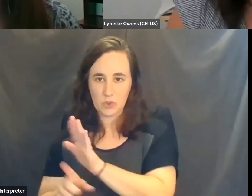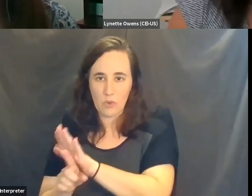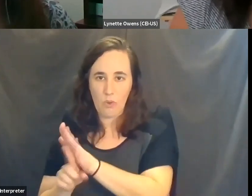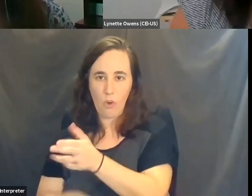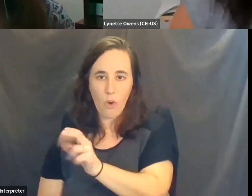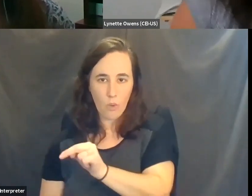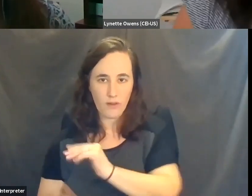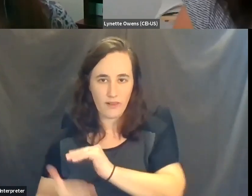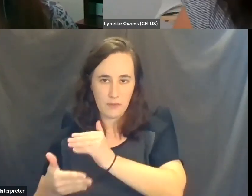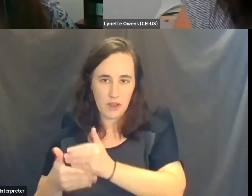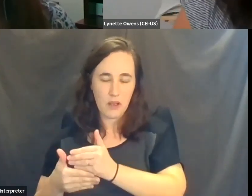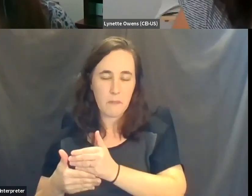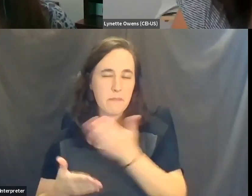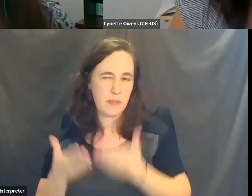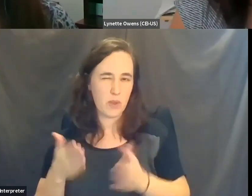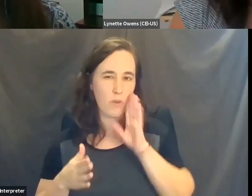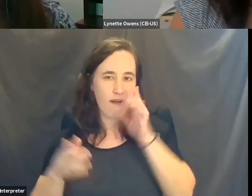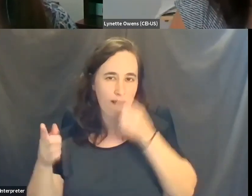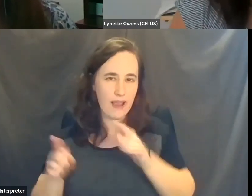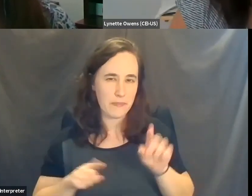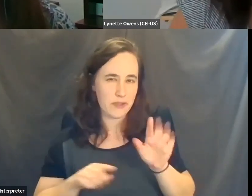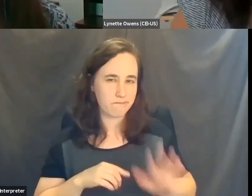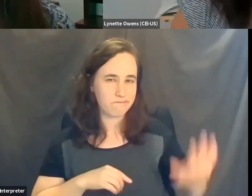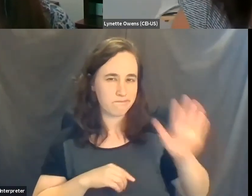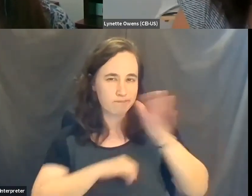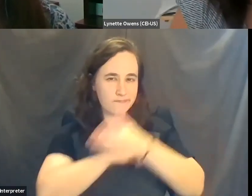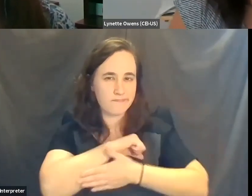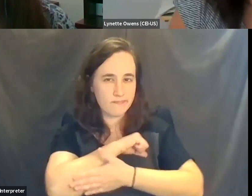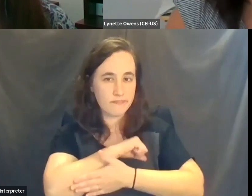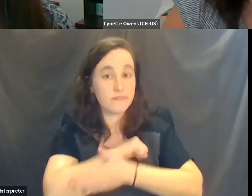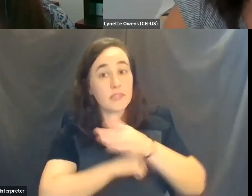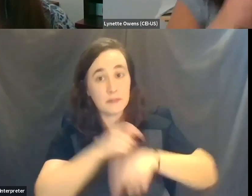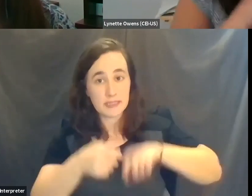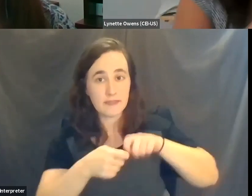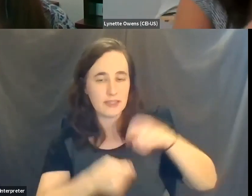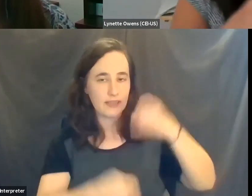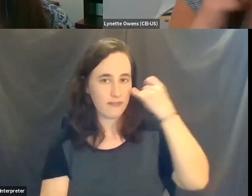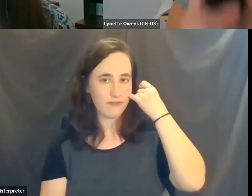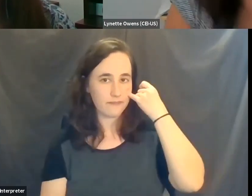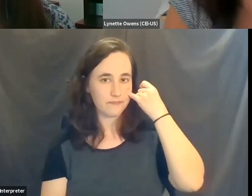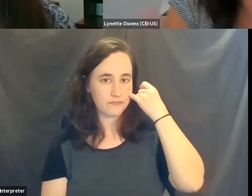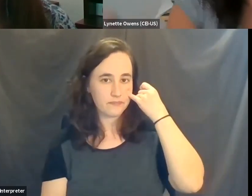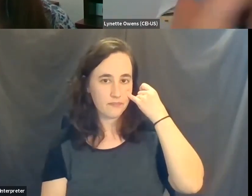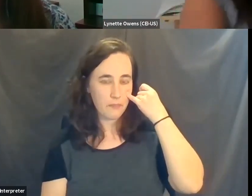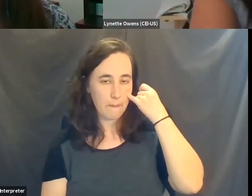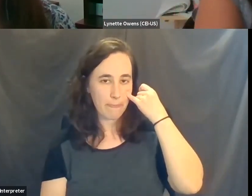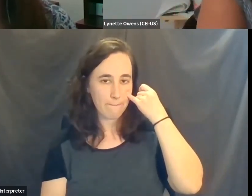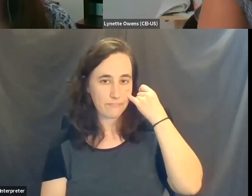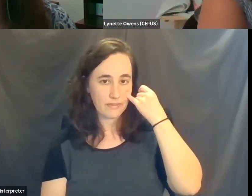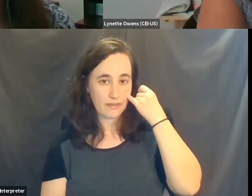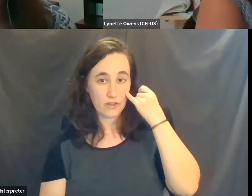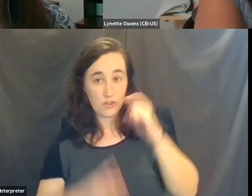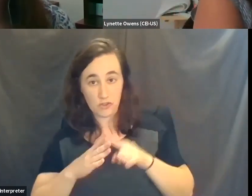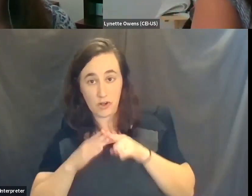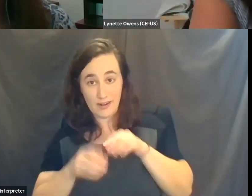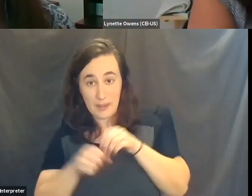happening, if not already, across the country, especially if those who started in person end up going